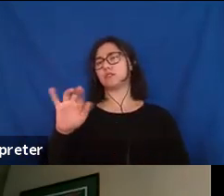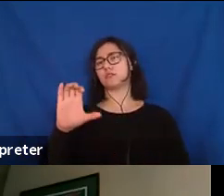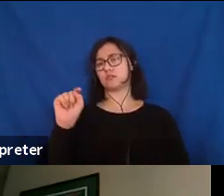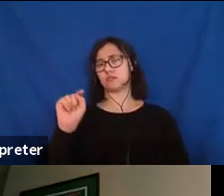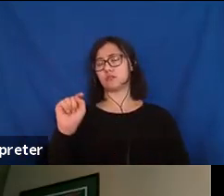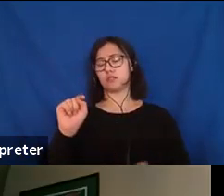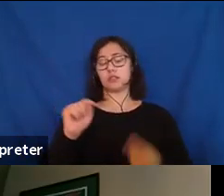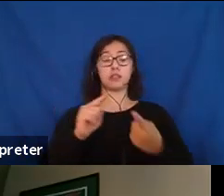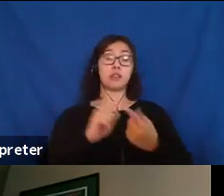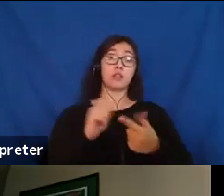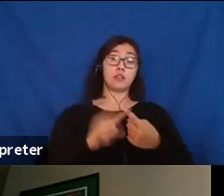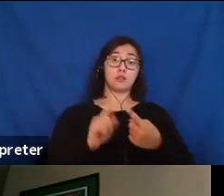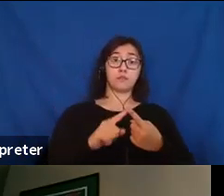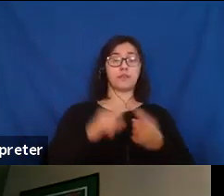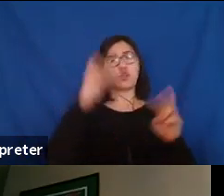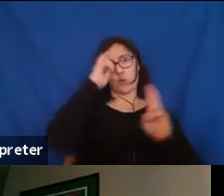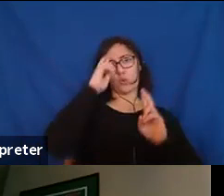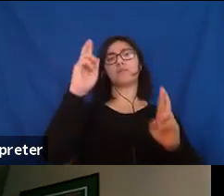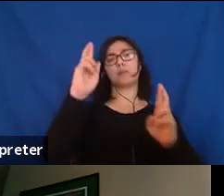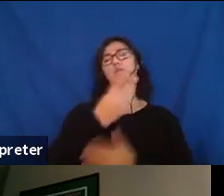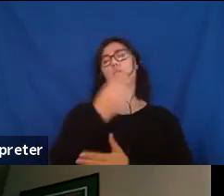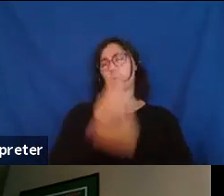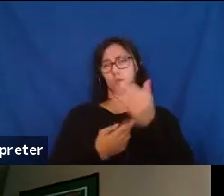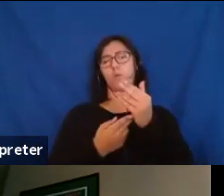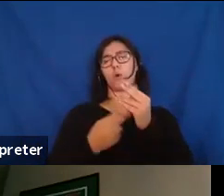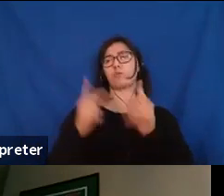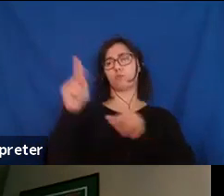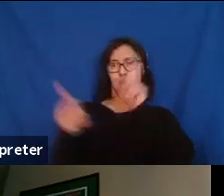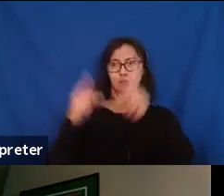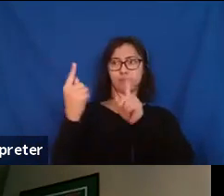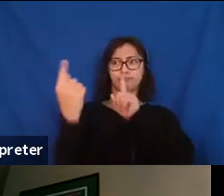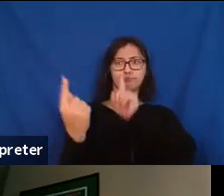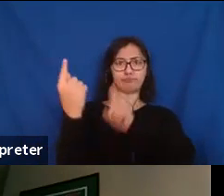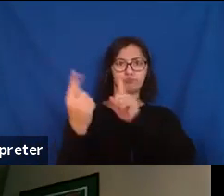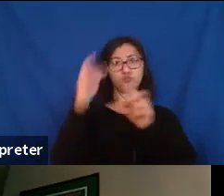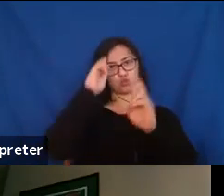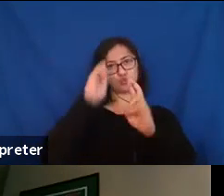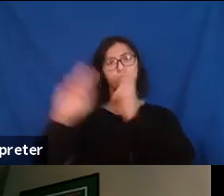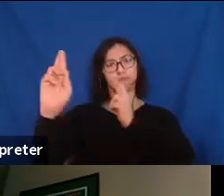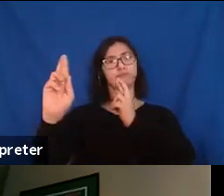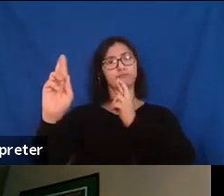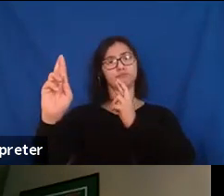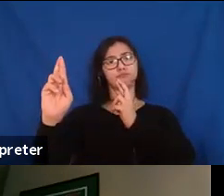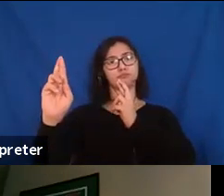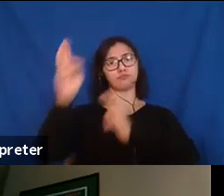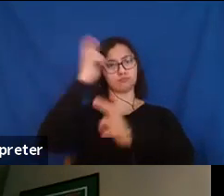were respectful of both parties. Yeah, respectful, yep. What